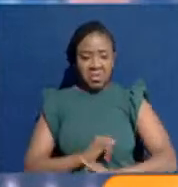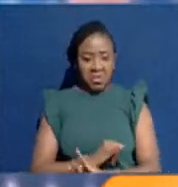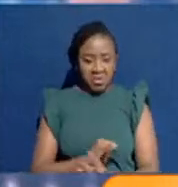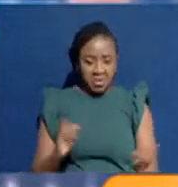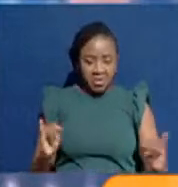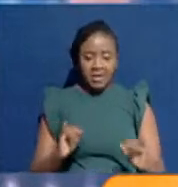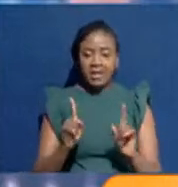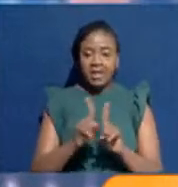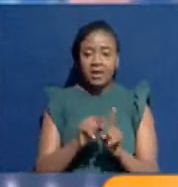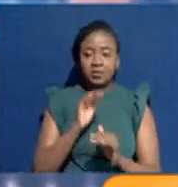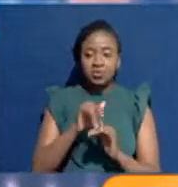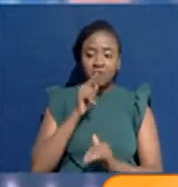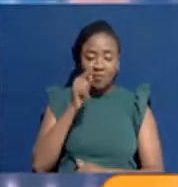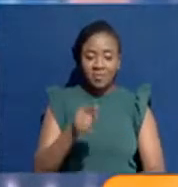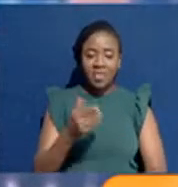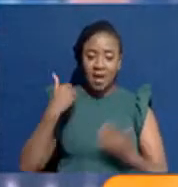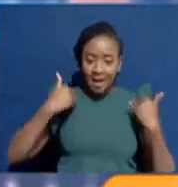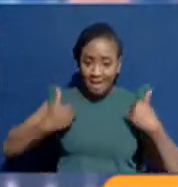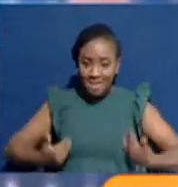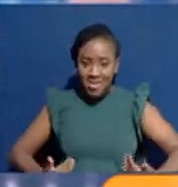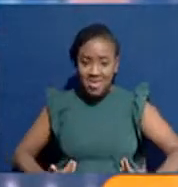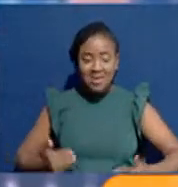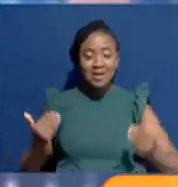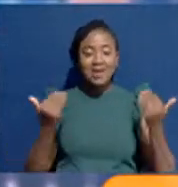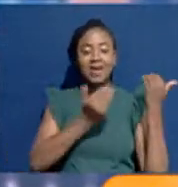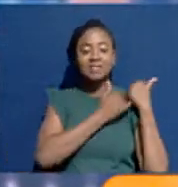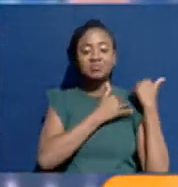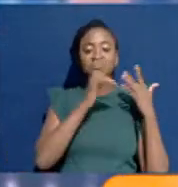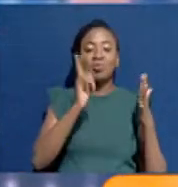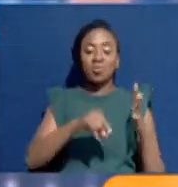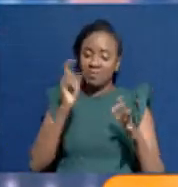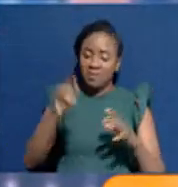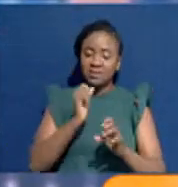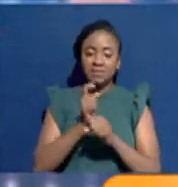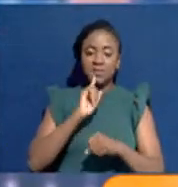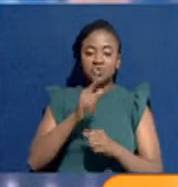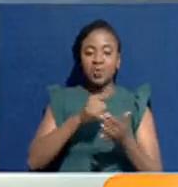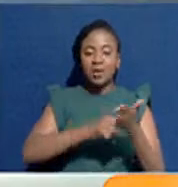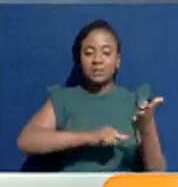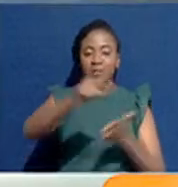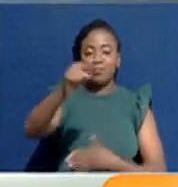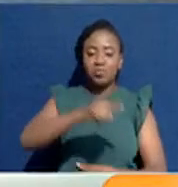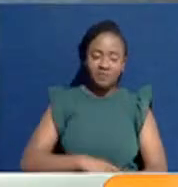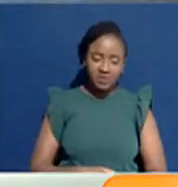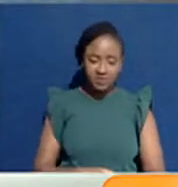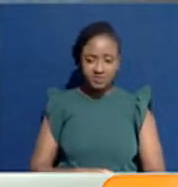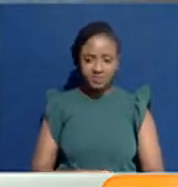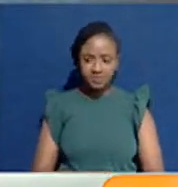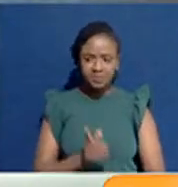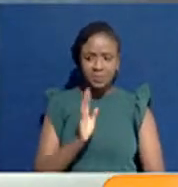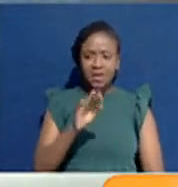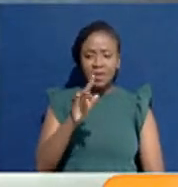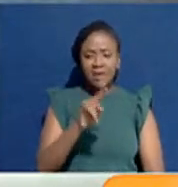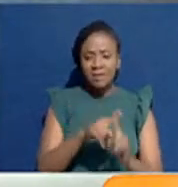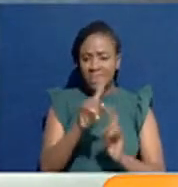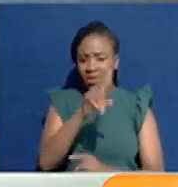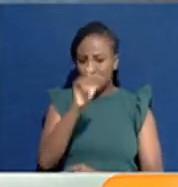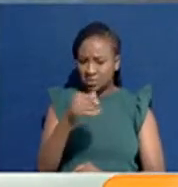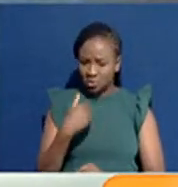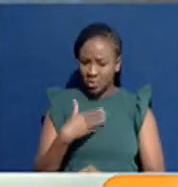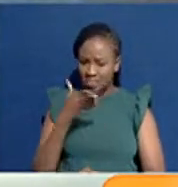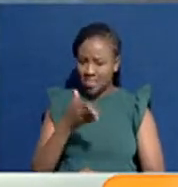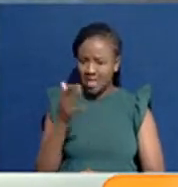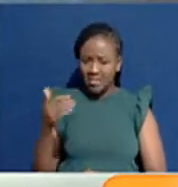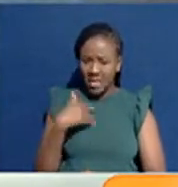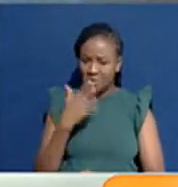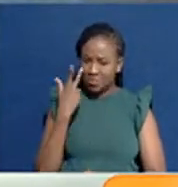particular point, I will make sure that it passes. And I mean, really, so that is my responsibility. Let me ask you, are there areas within the conversations you've had, I don't know that you sit in